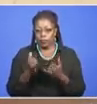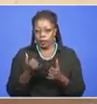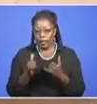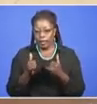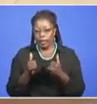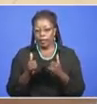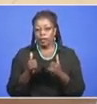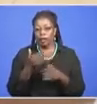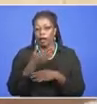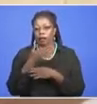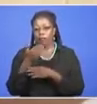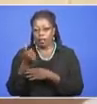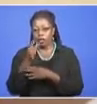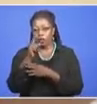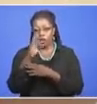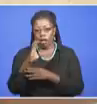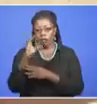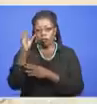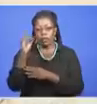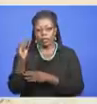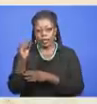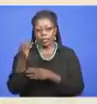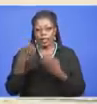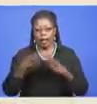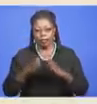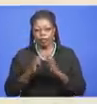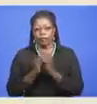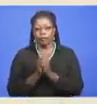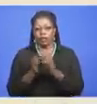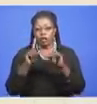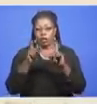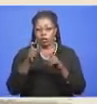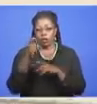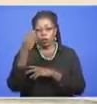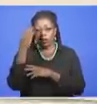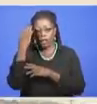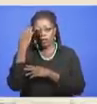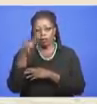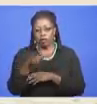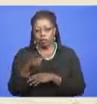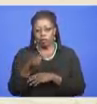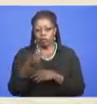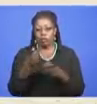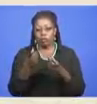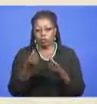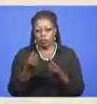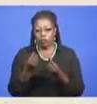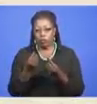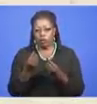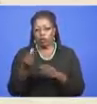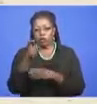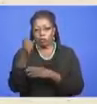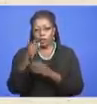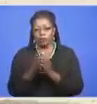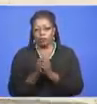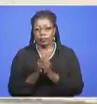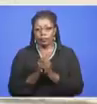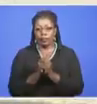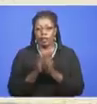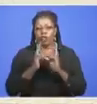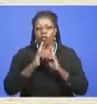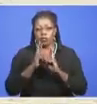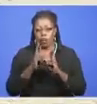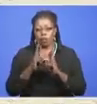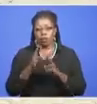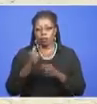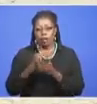all our ability and put 100% effort in it. What do you think is going to be the key for you guys to pull this one off? By working hard.